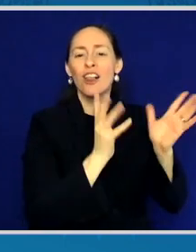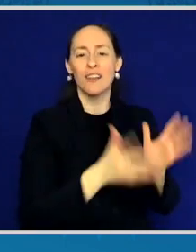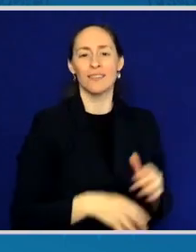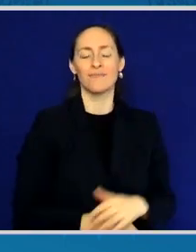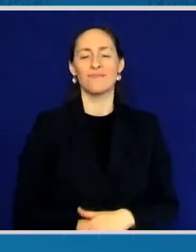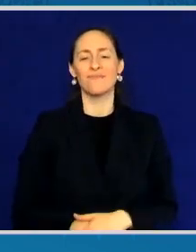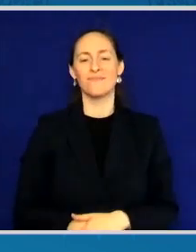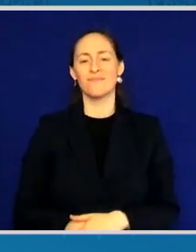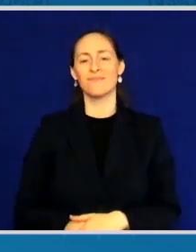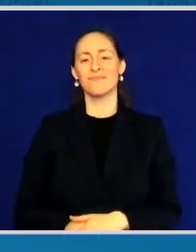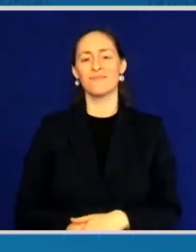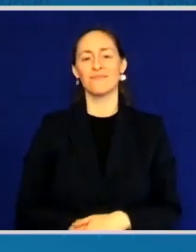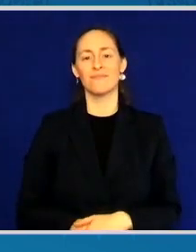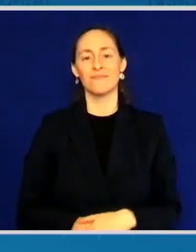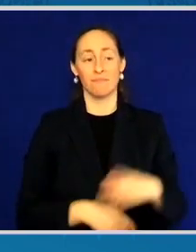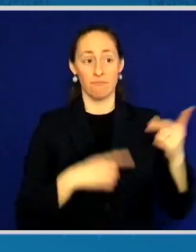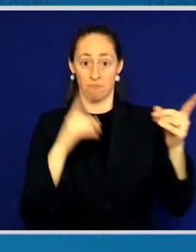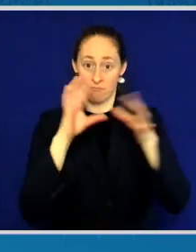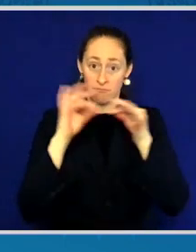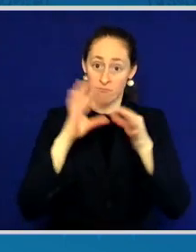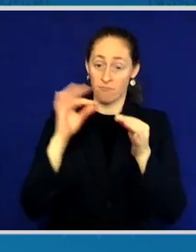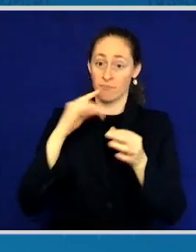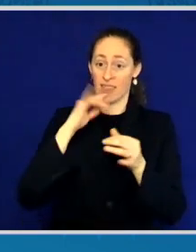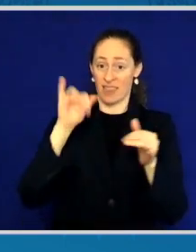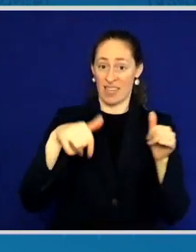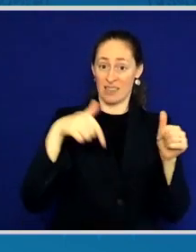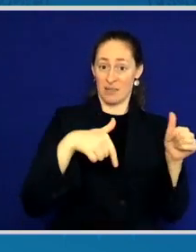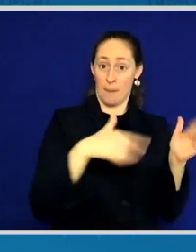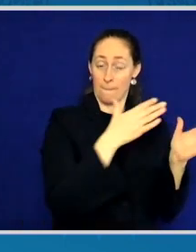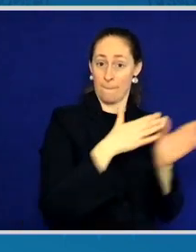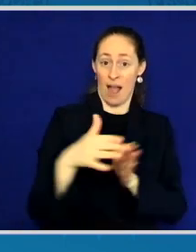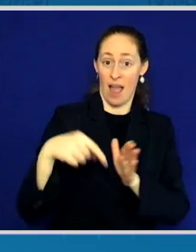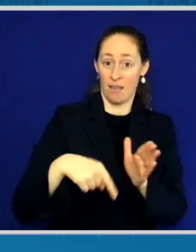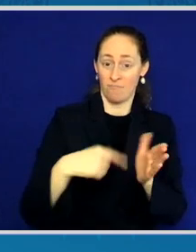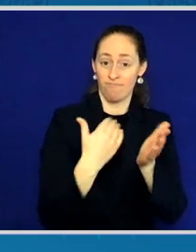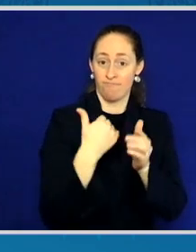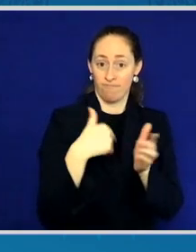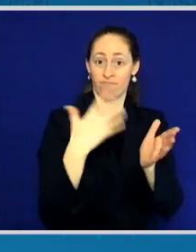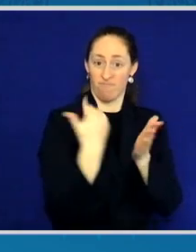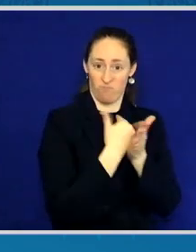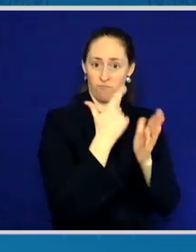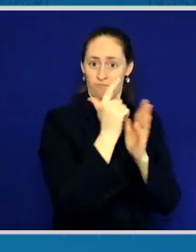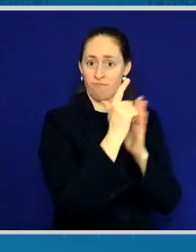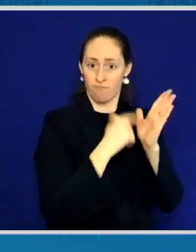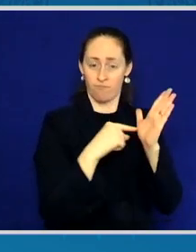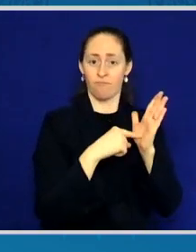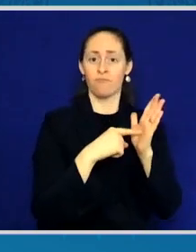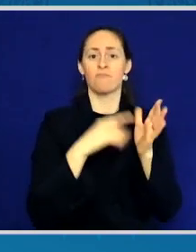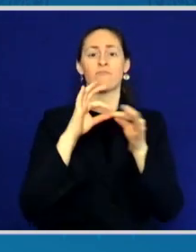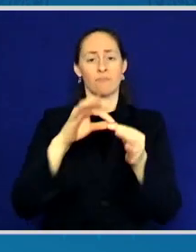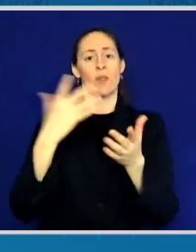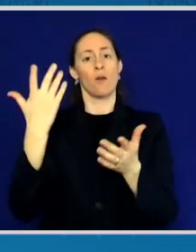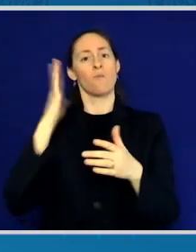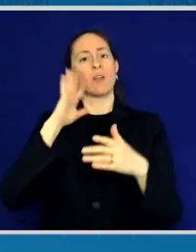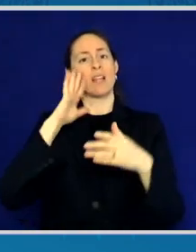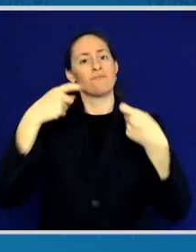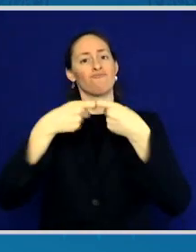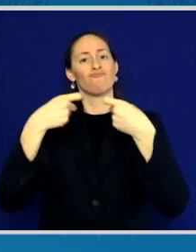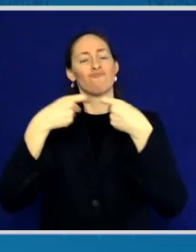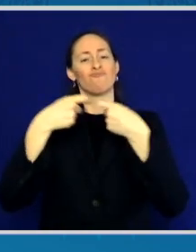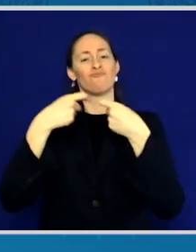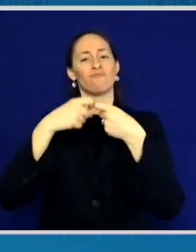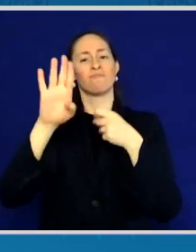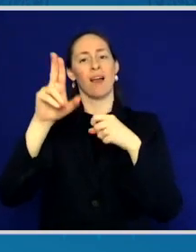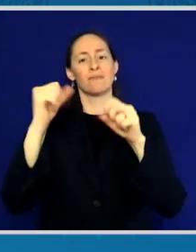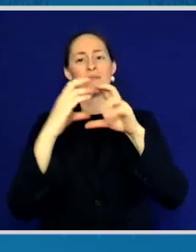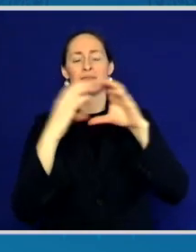on in this bill is the new green buses. Yeah. And actually putting language in there to